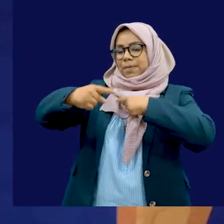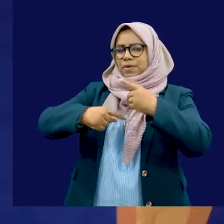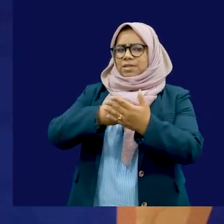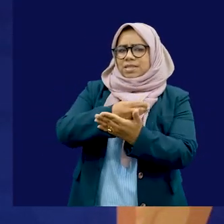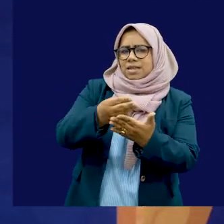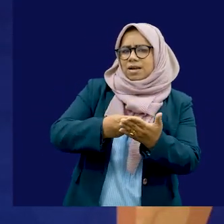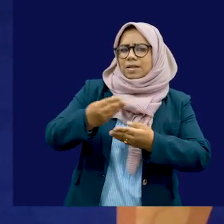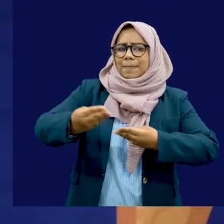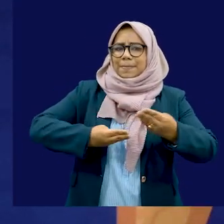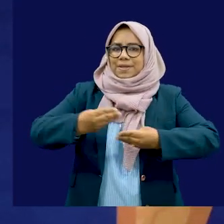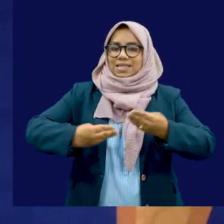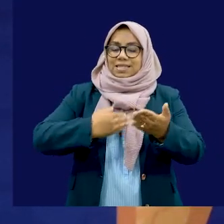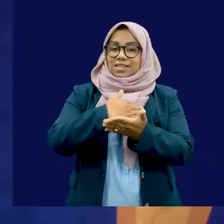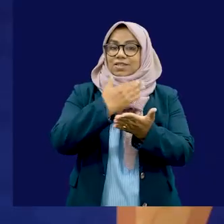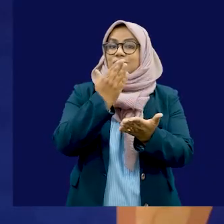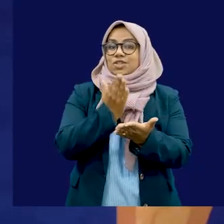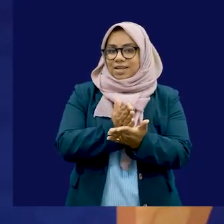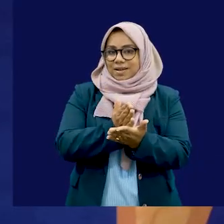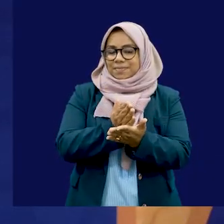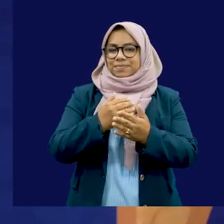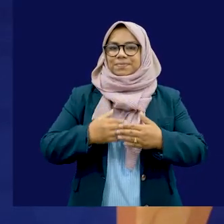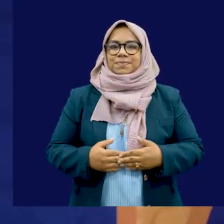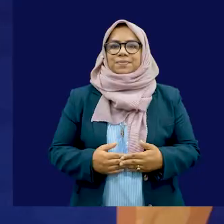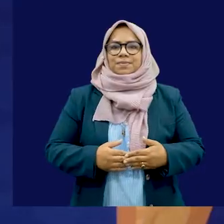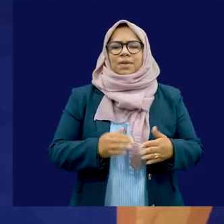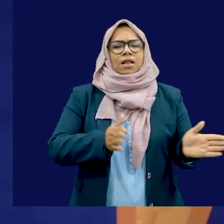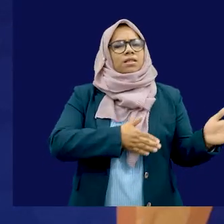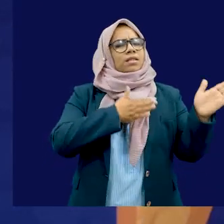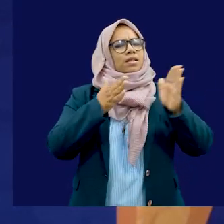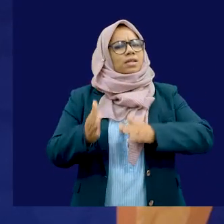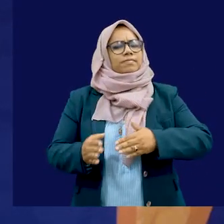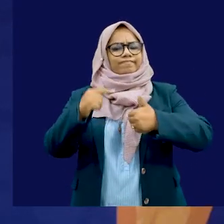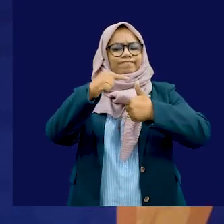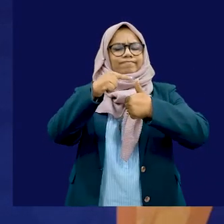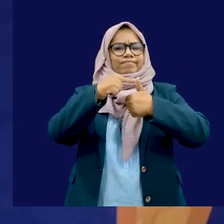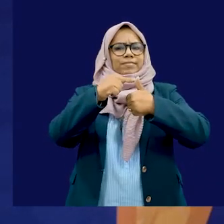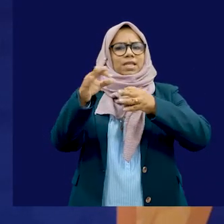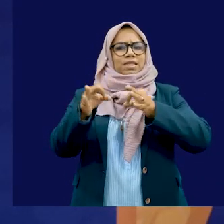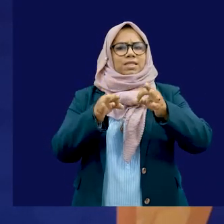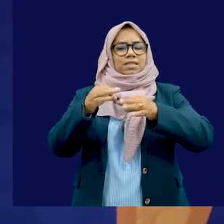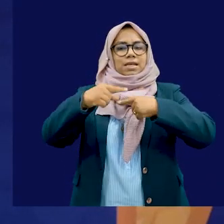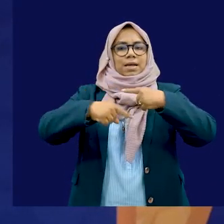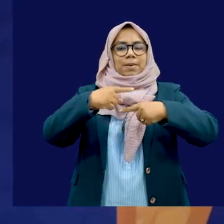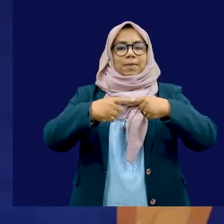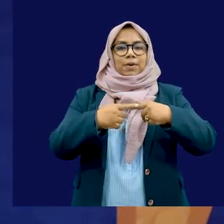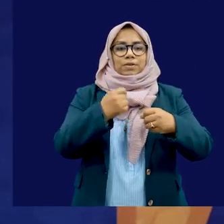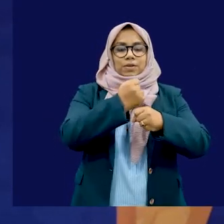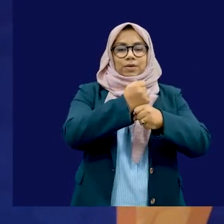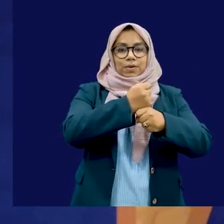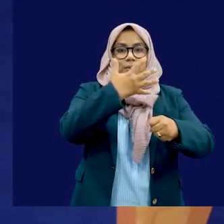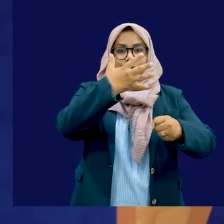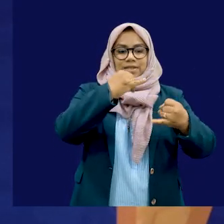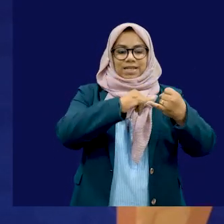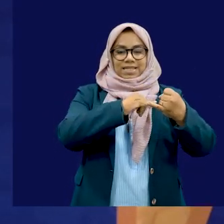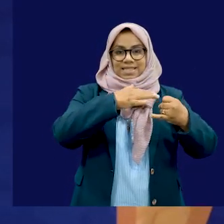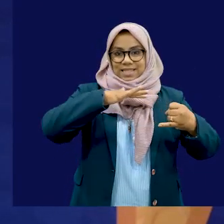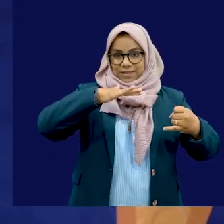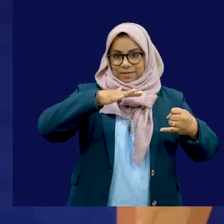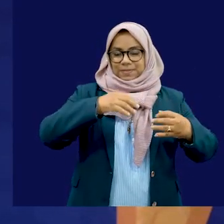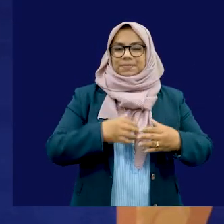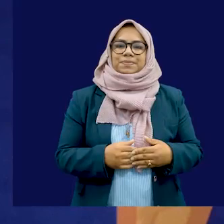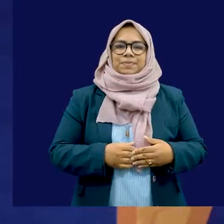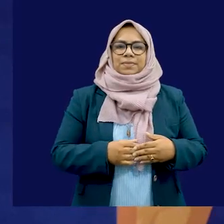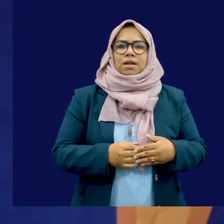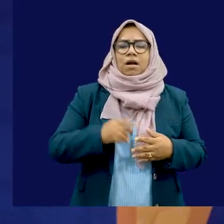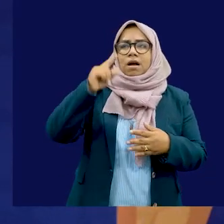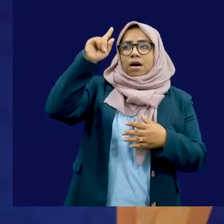on business shares. Let's first talk about gold and silver and its equivalent, cash money.